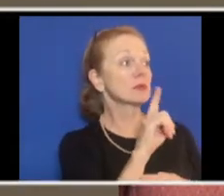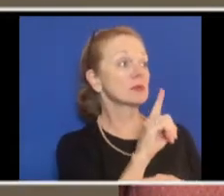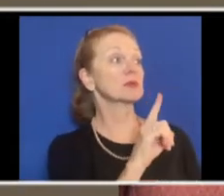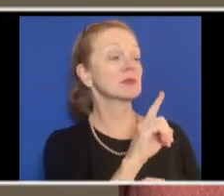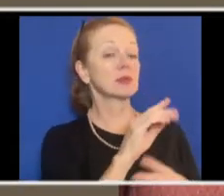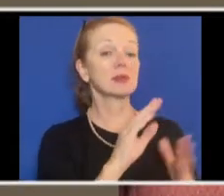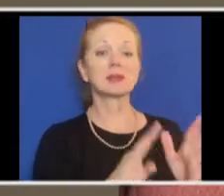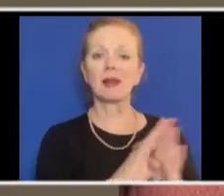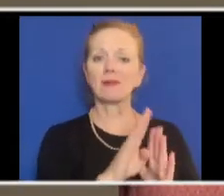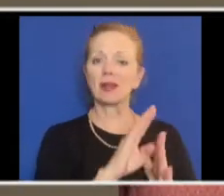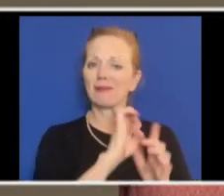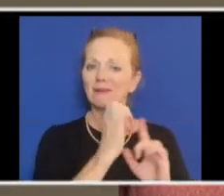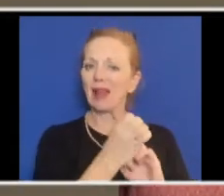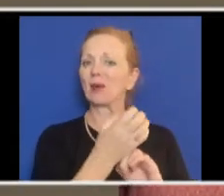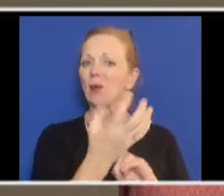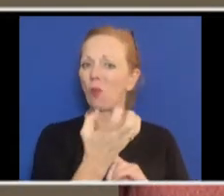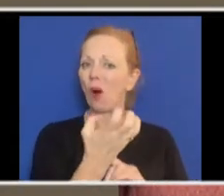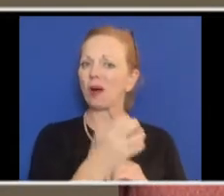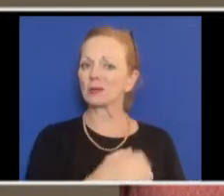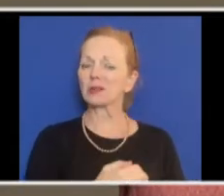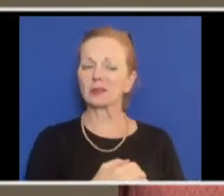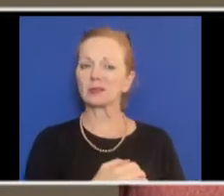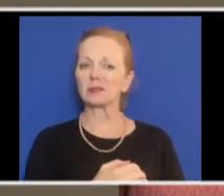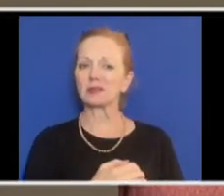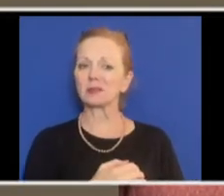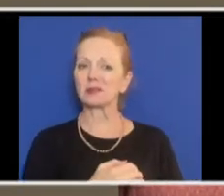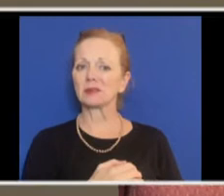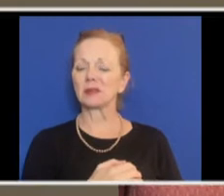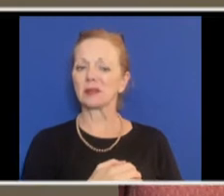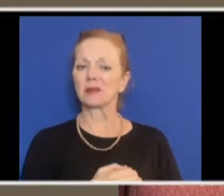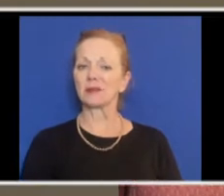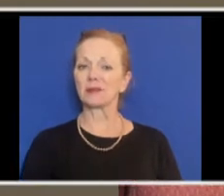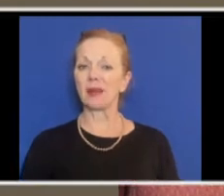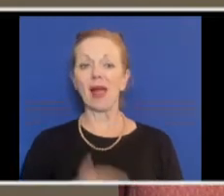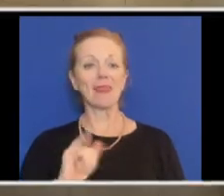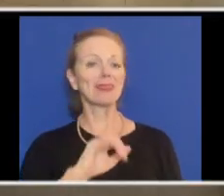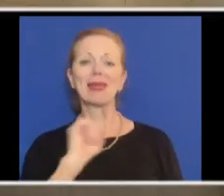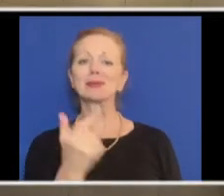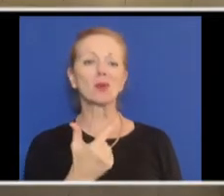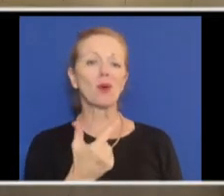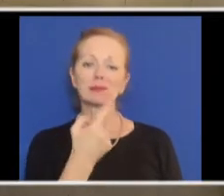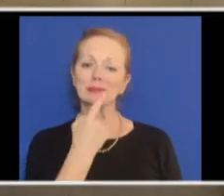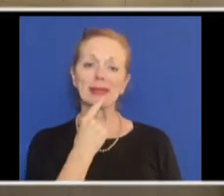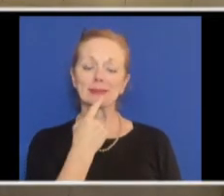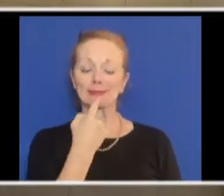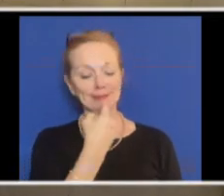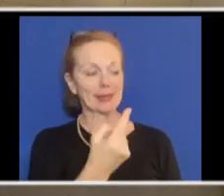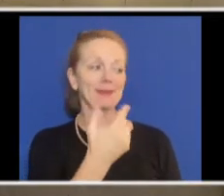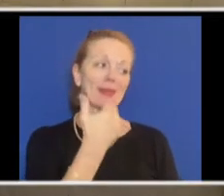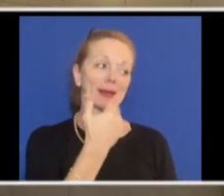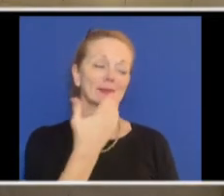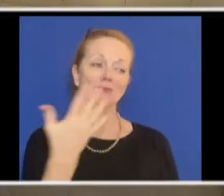environment that we want so that's all I have thank you